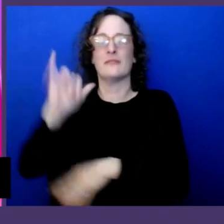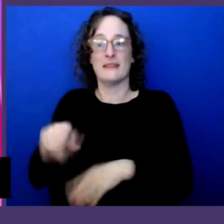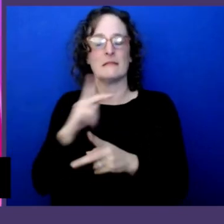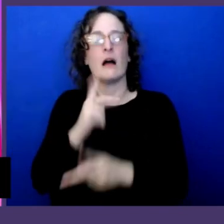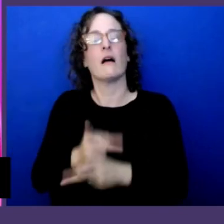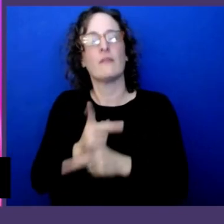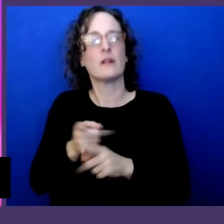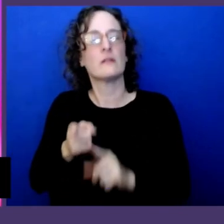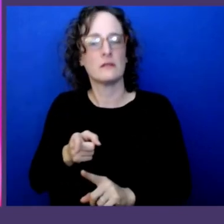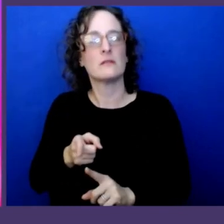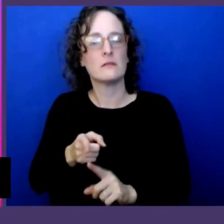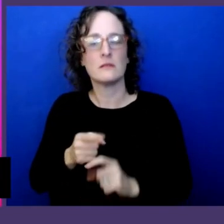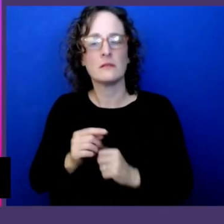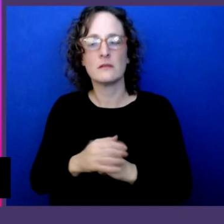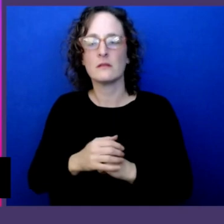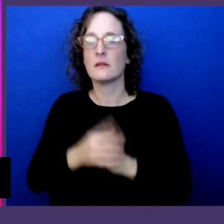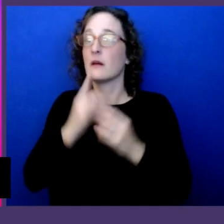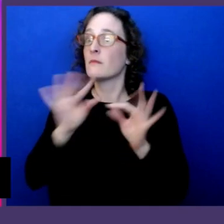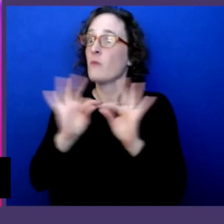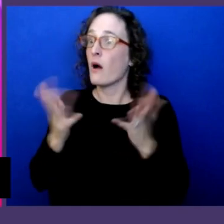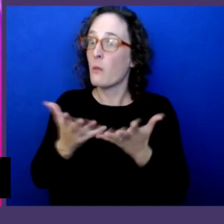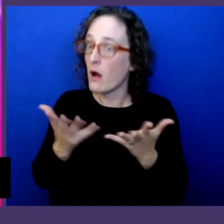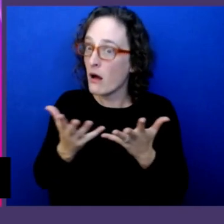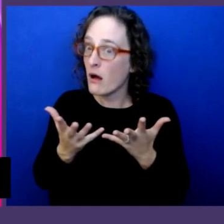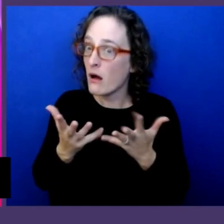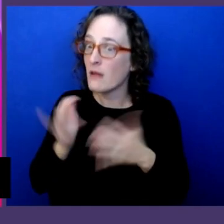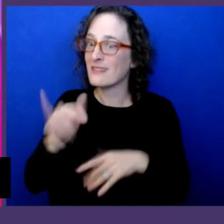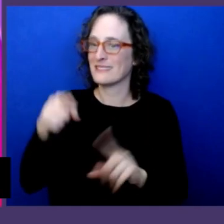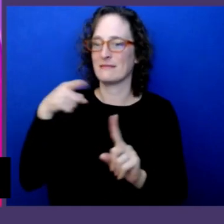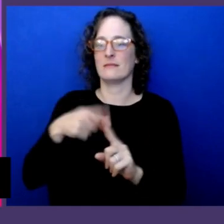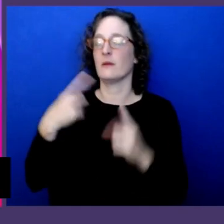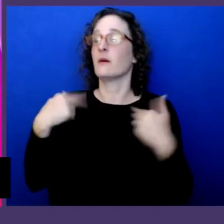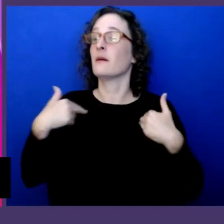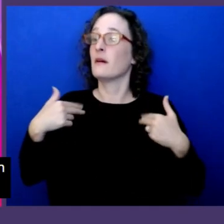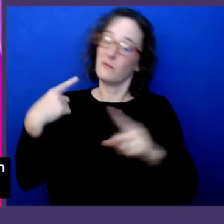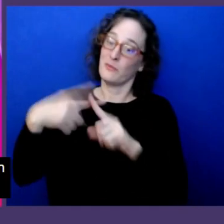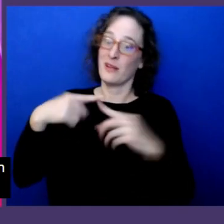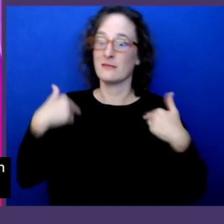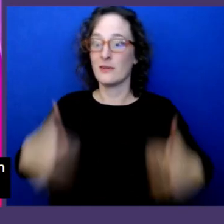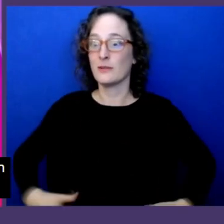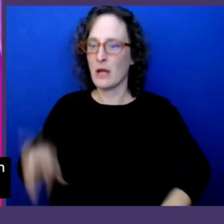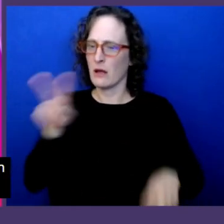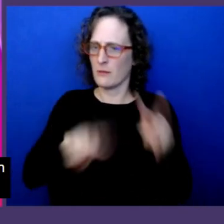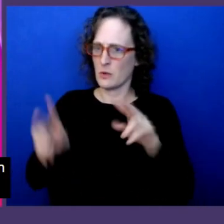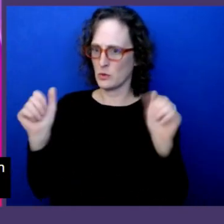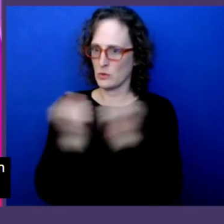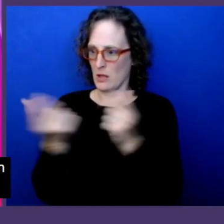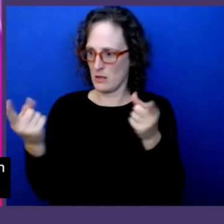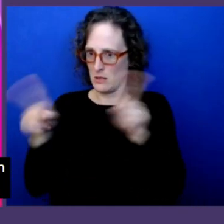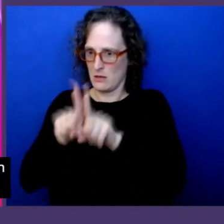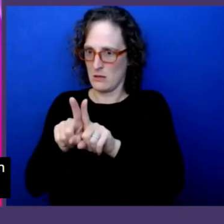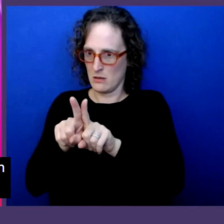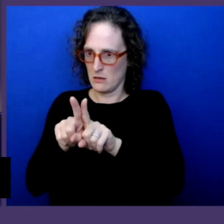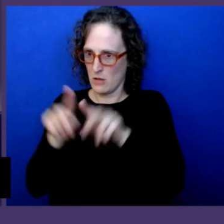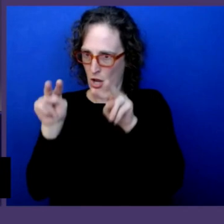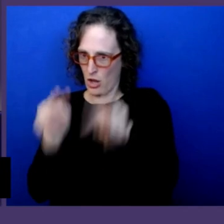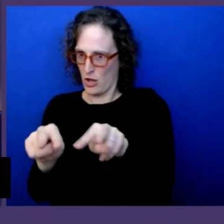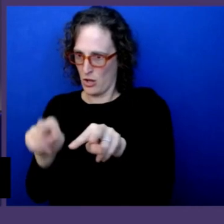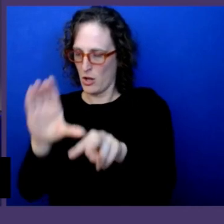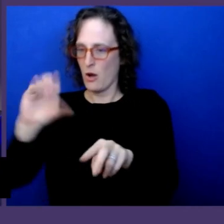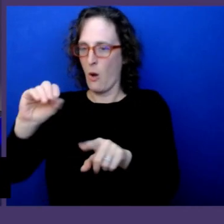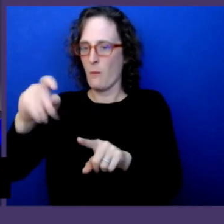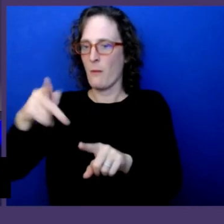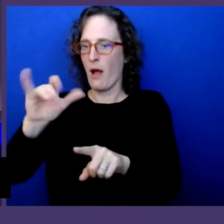oversight, use them as a source of inspiration and suggestions, and think co-pilots instead of completely autonomous agents that are just like performing a task